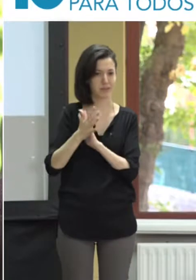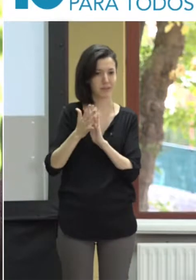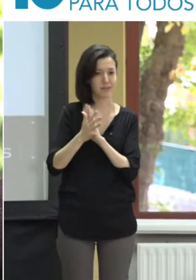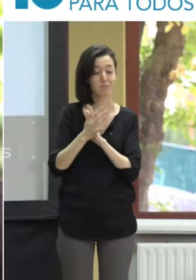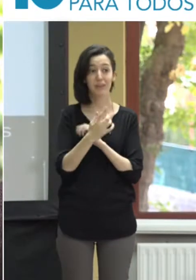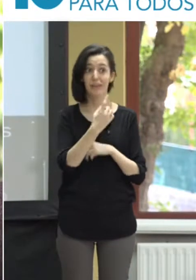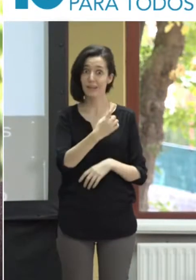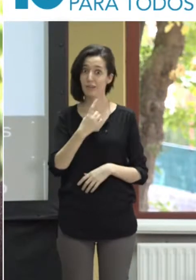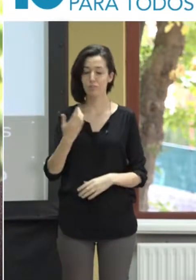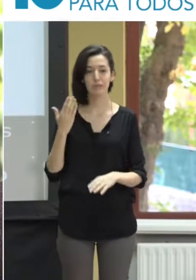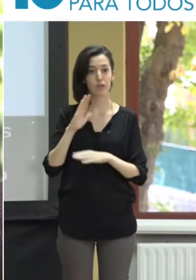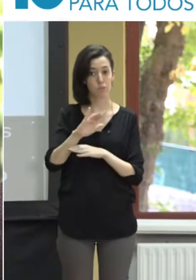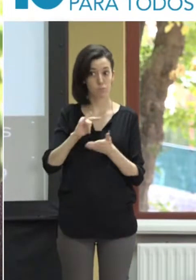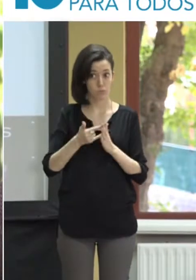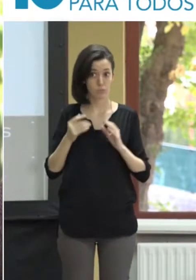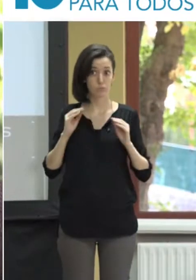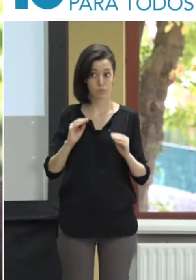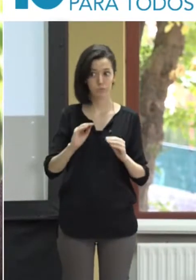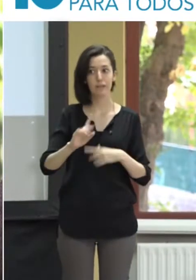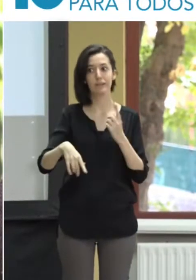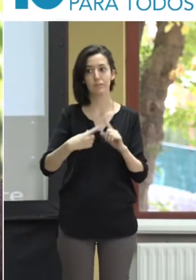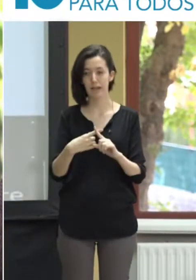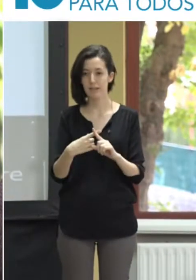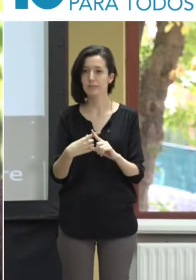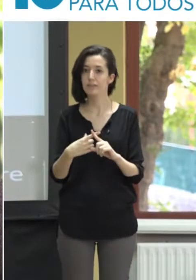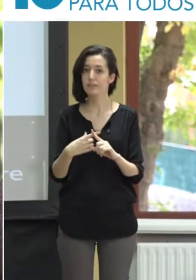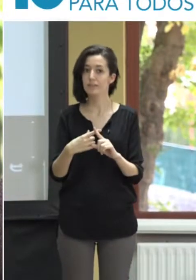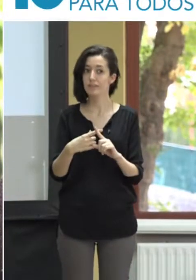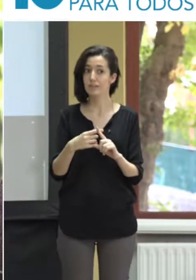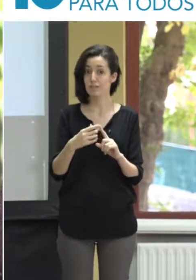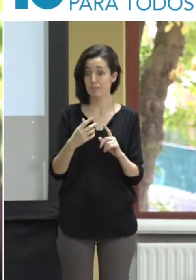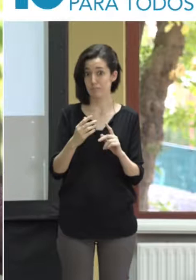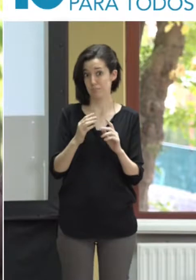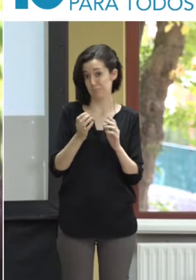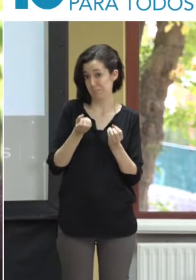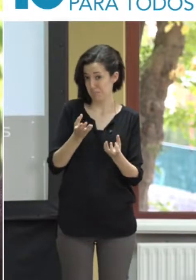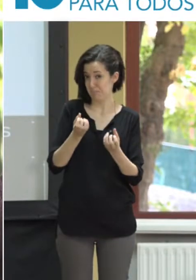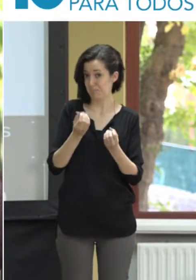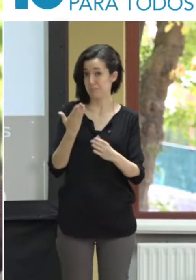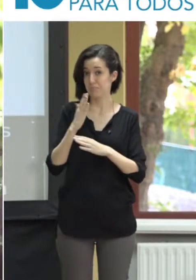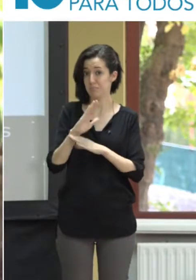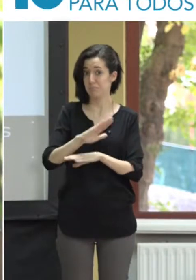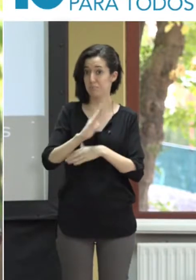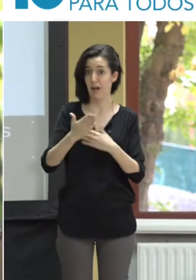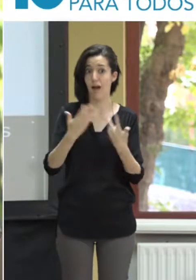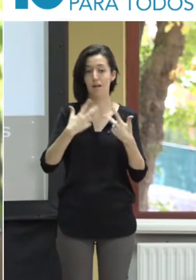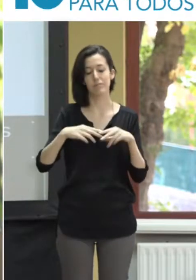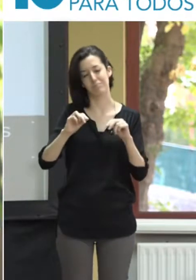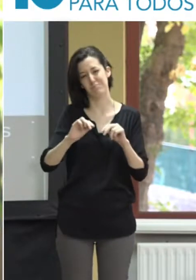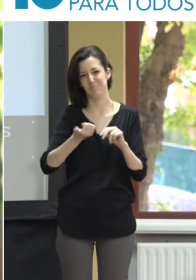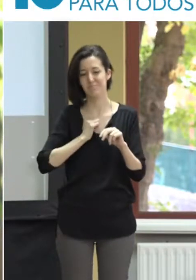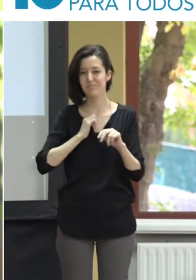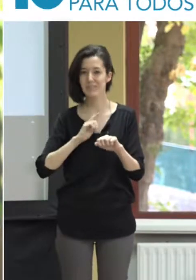project. Each one will make a brief presentation, and then, if possible, we want to leave some time for